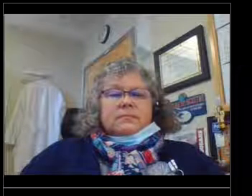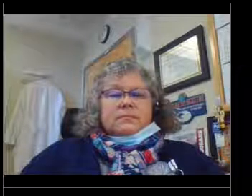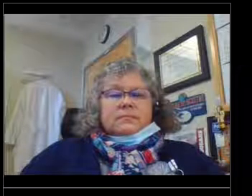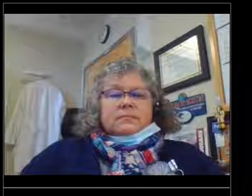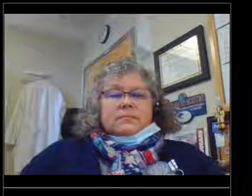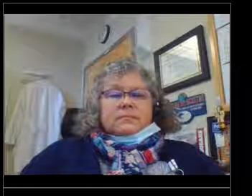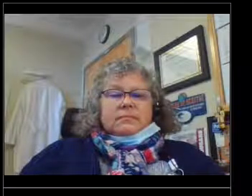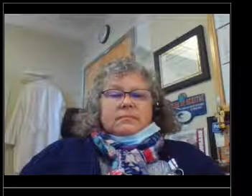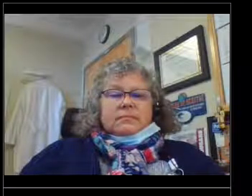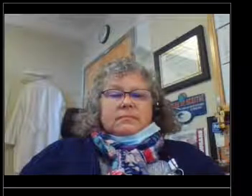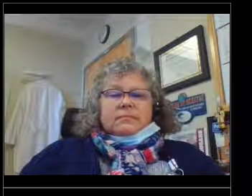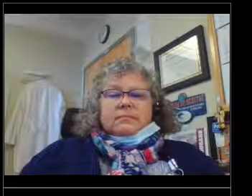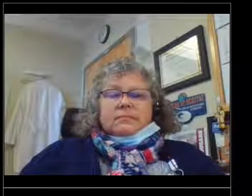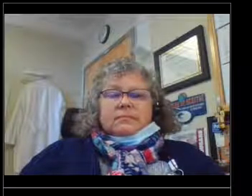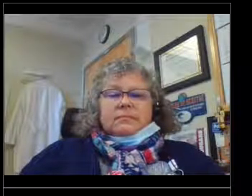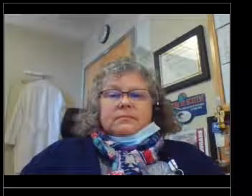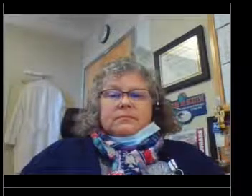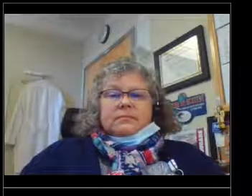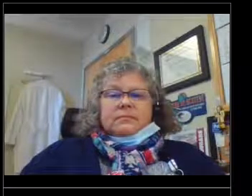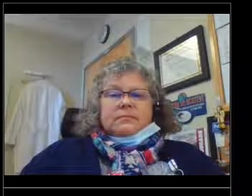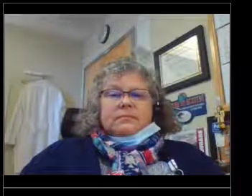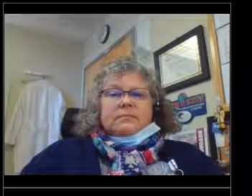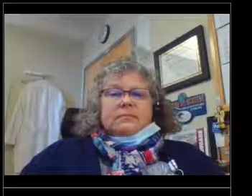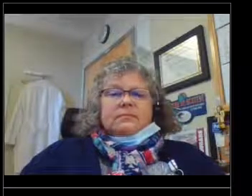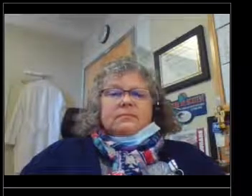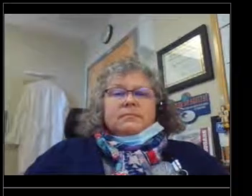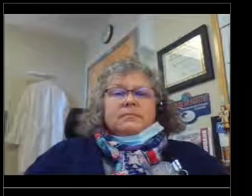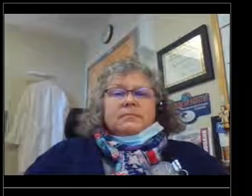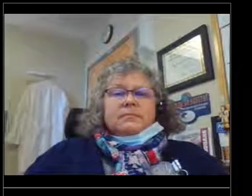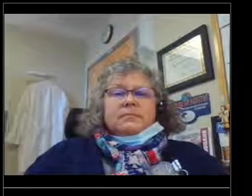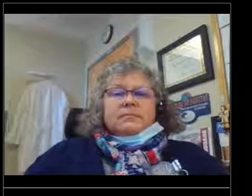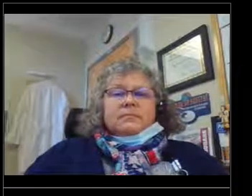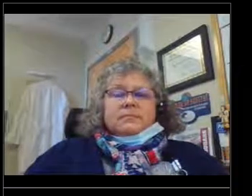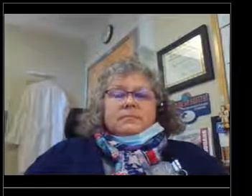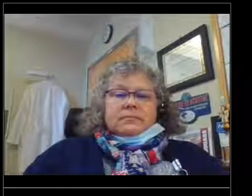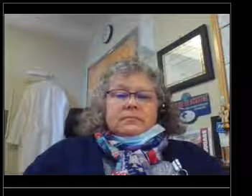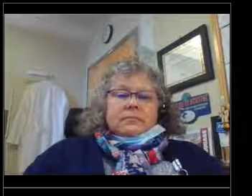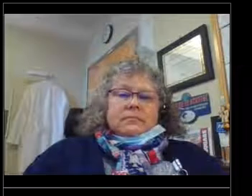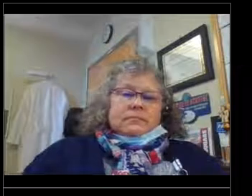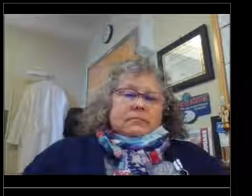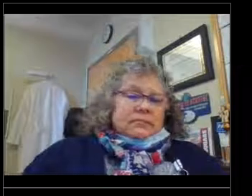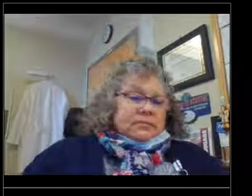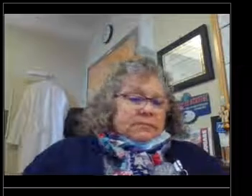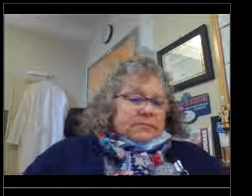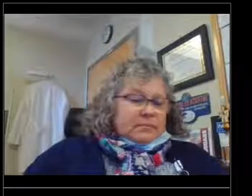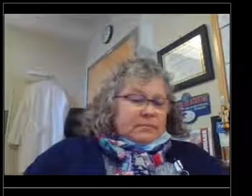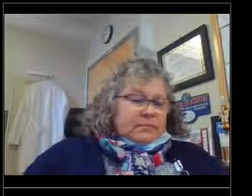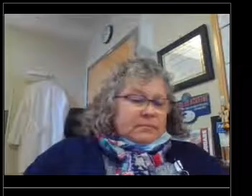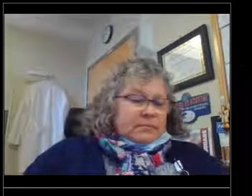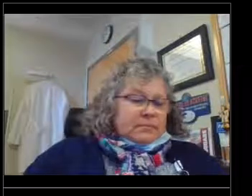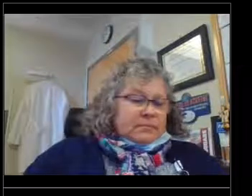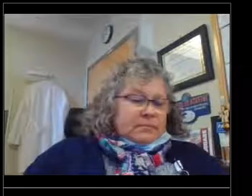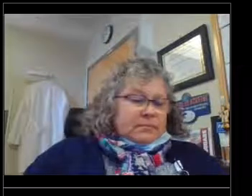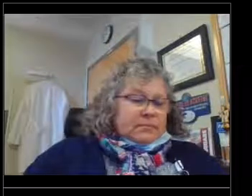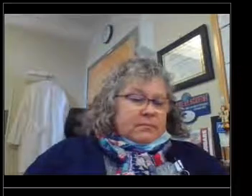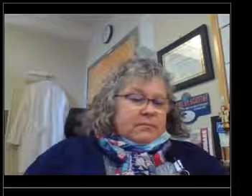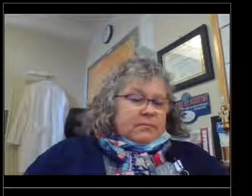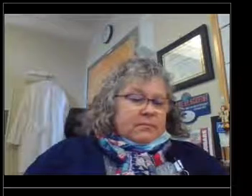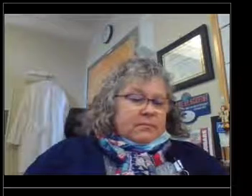bit hesitant. They feel like they barely can keep up with their own patient panels. They're afraid to take on more. They're afraid to take on